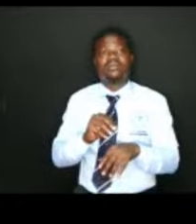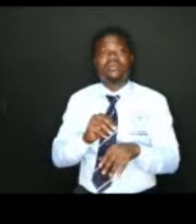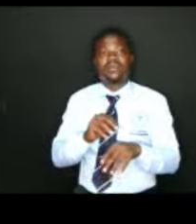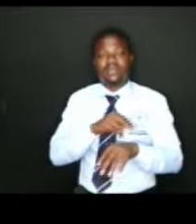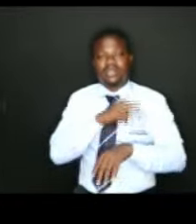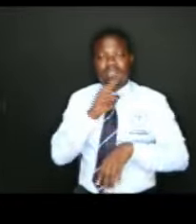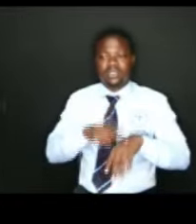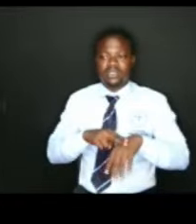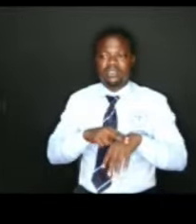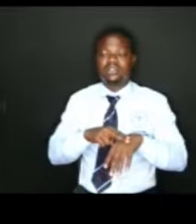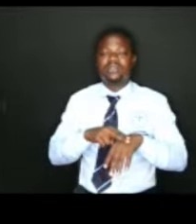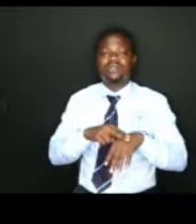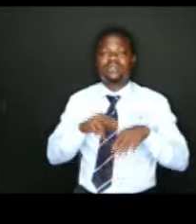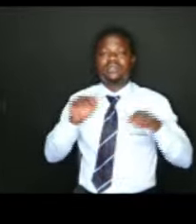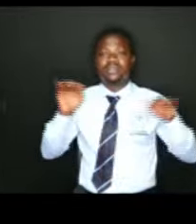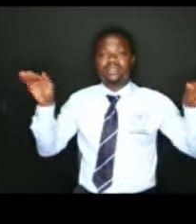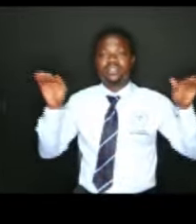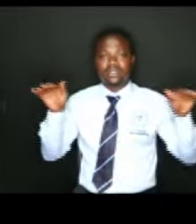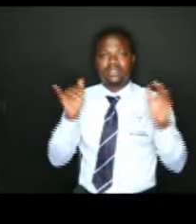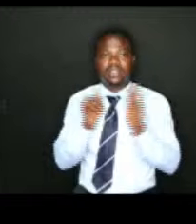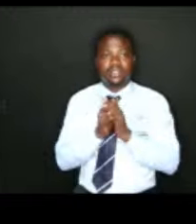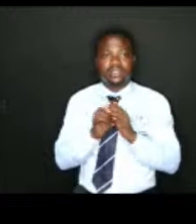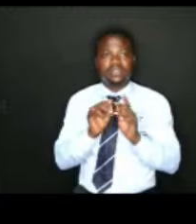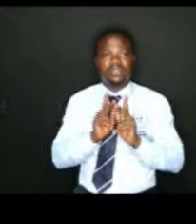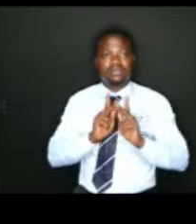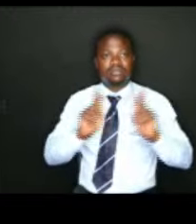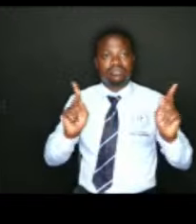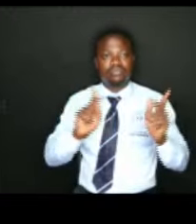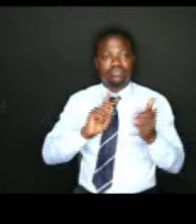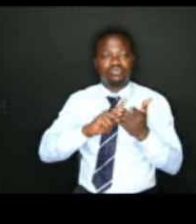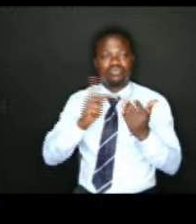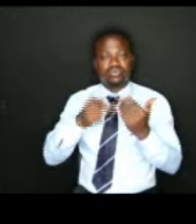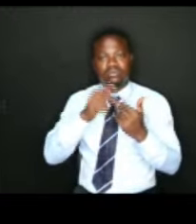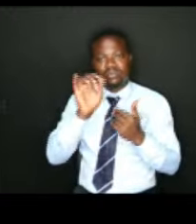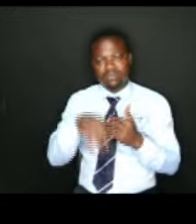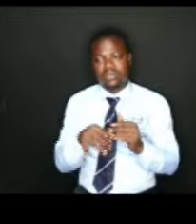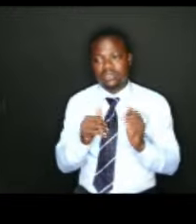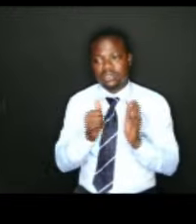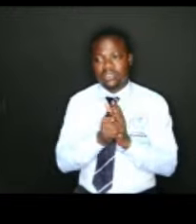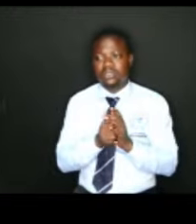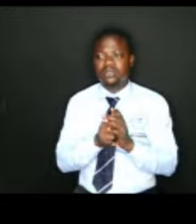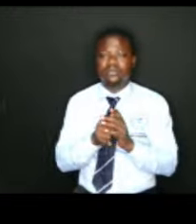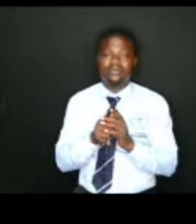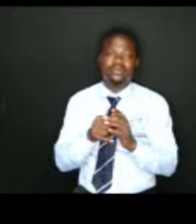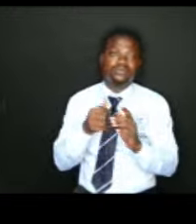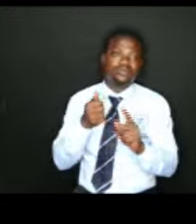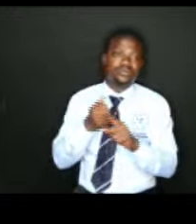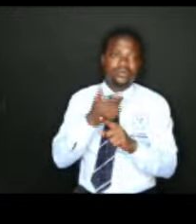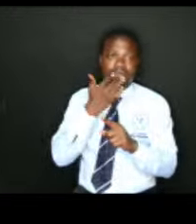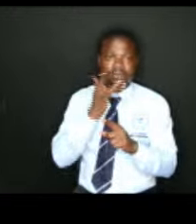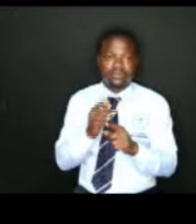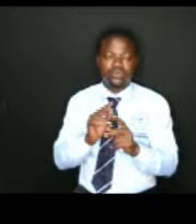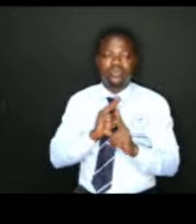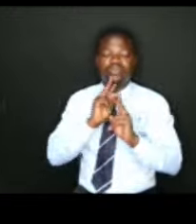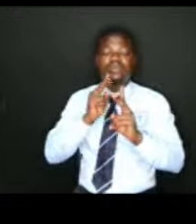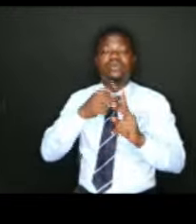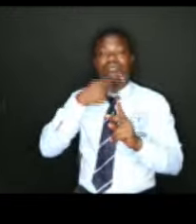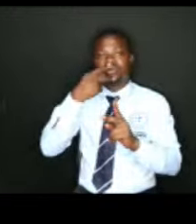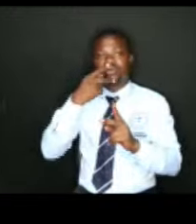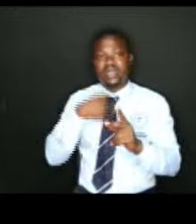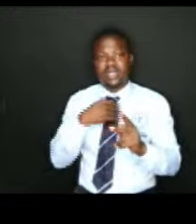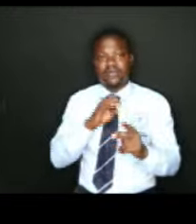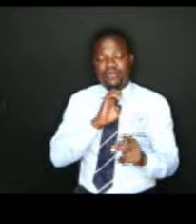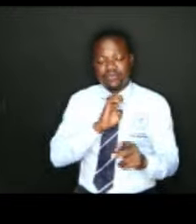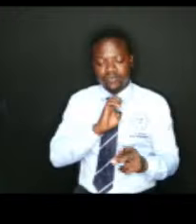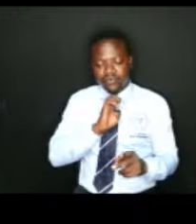Unleashed concert. The Unleashed concert. And by the grace of God, we are having, in addition to Voice of Pentecost,